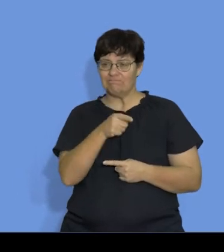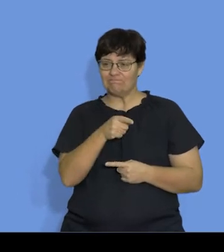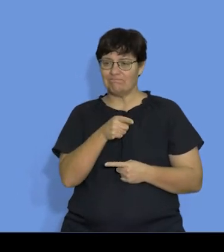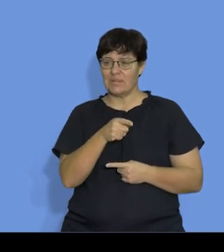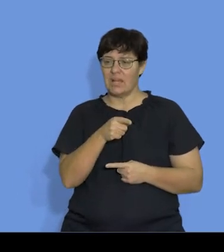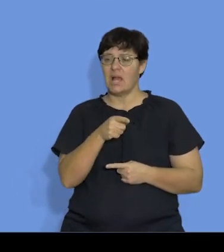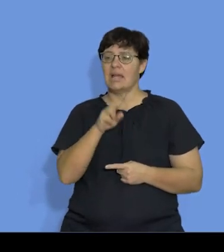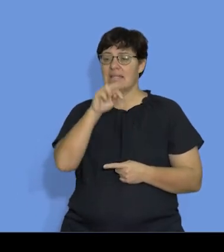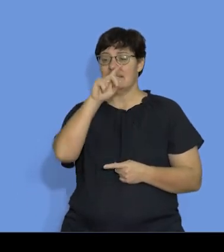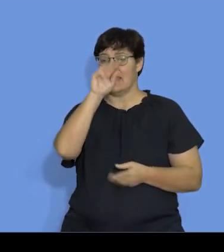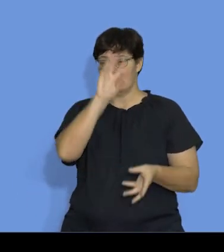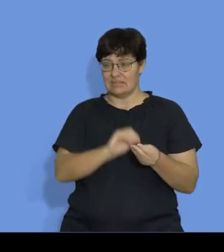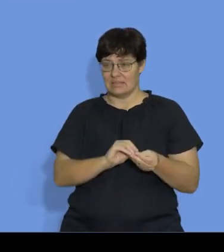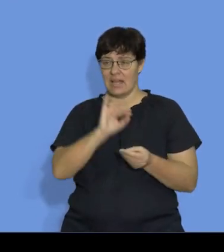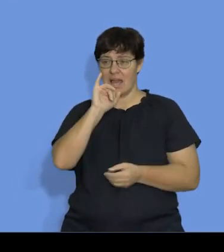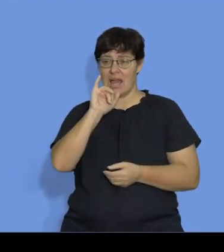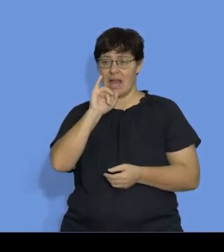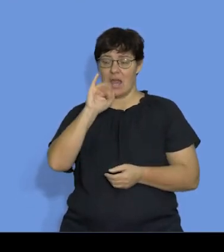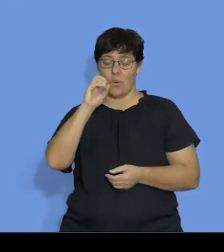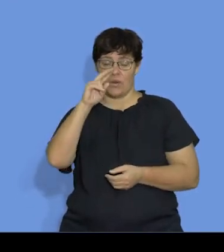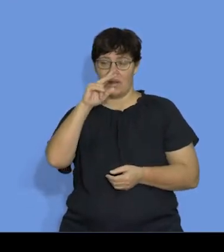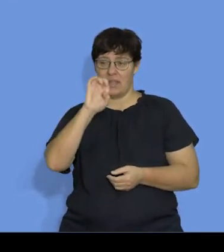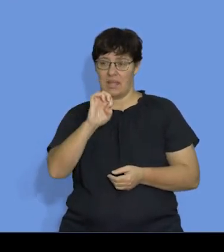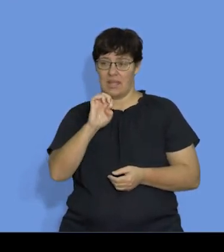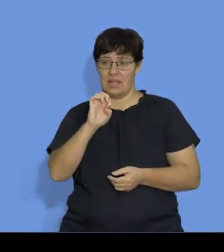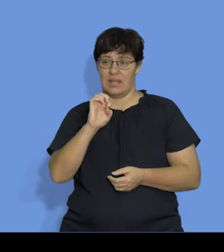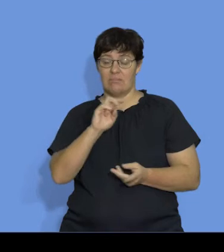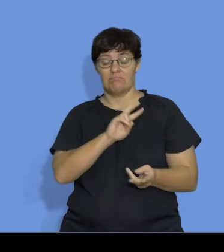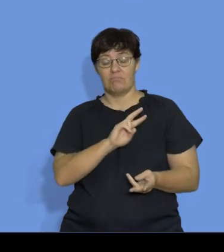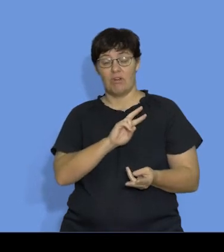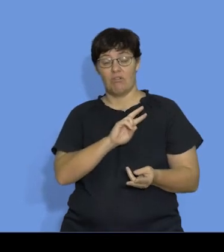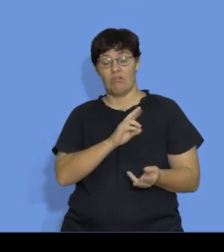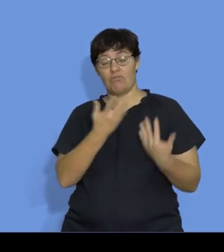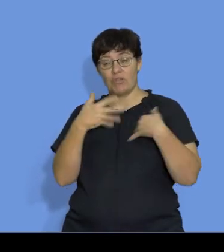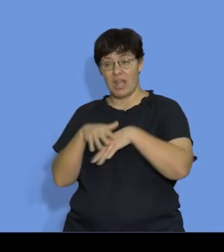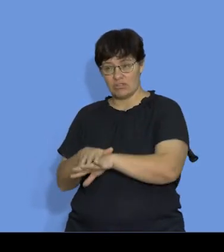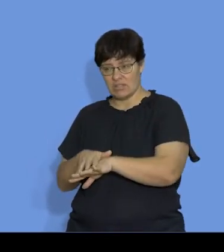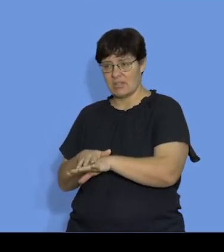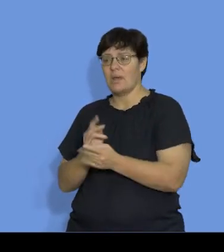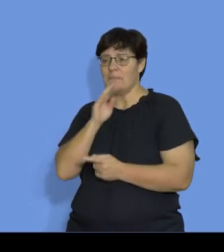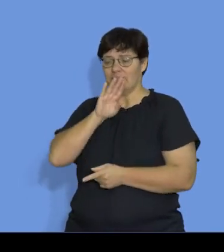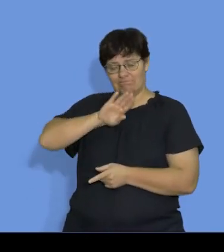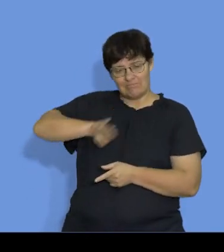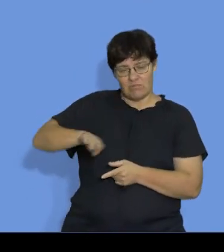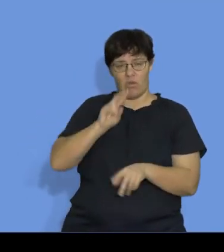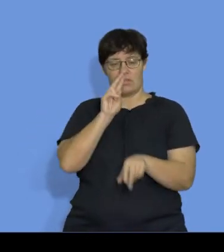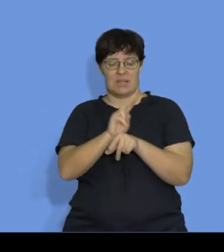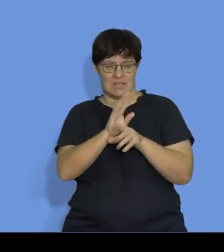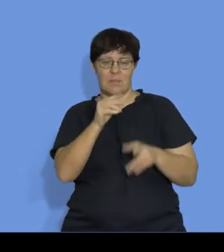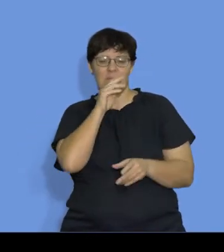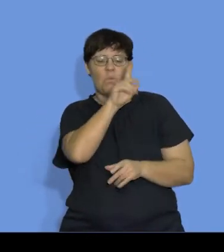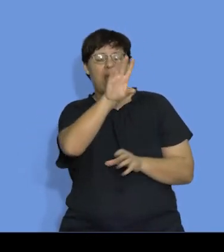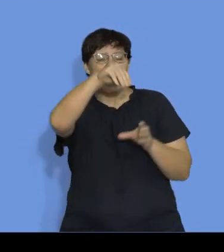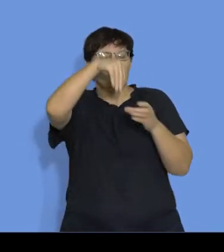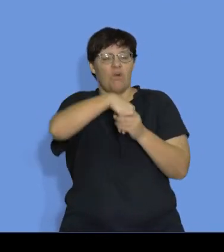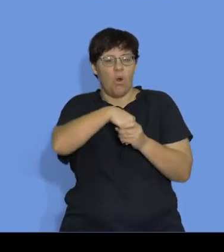are spectators? These are species or substances that are not involved in the transfer of electrons or in the redox